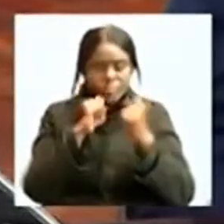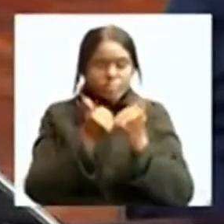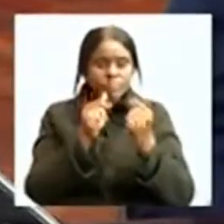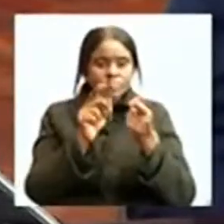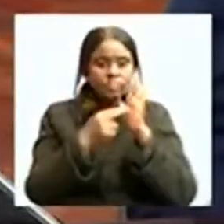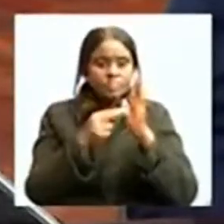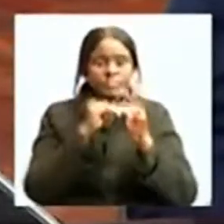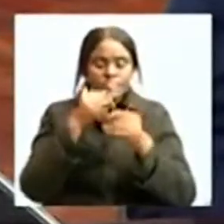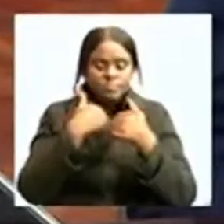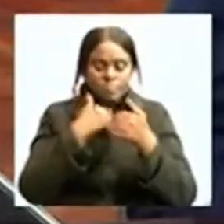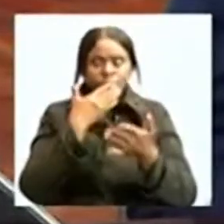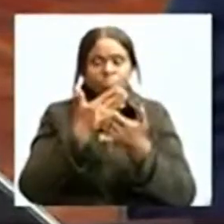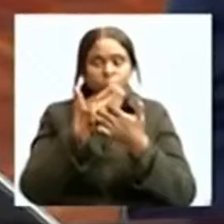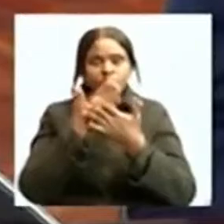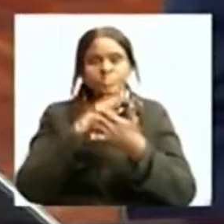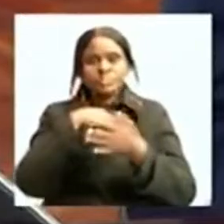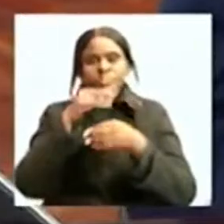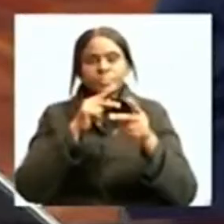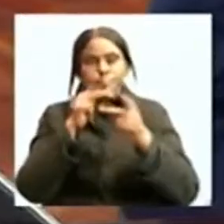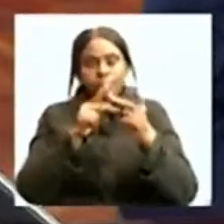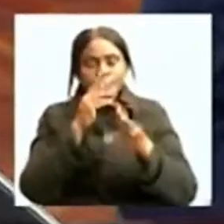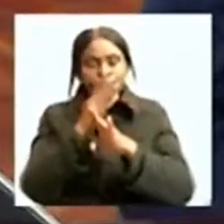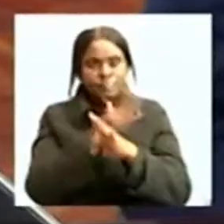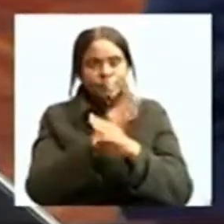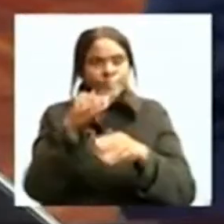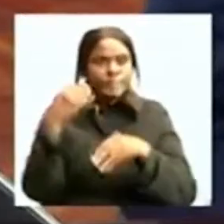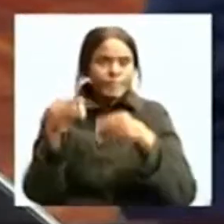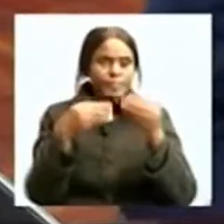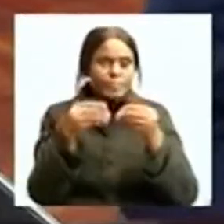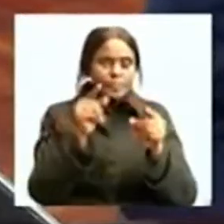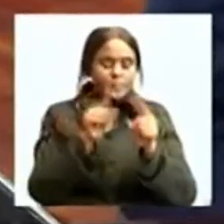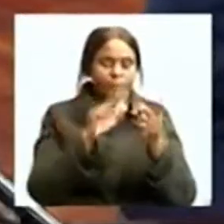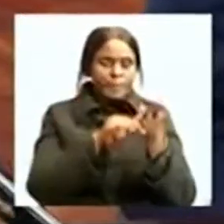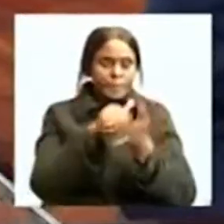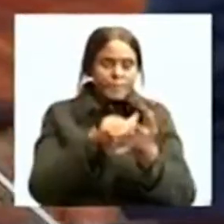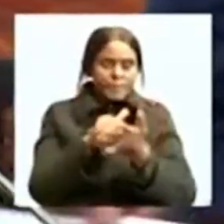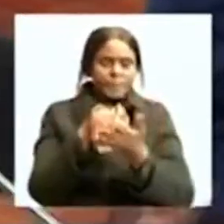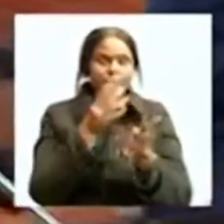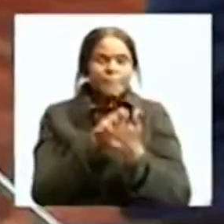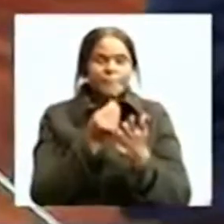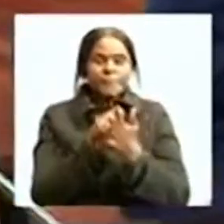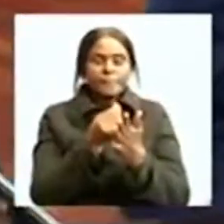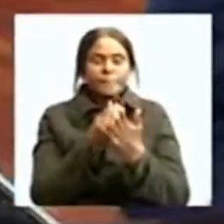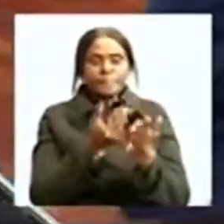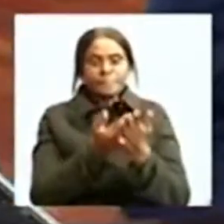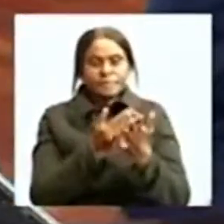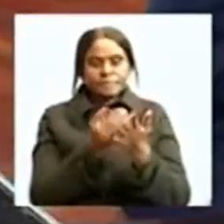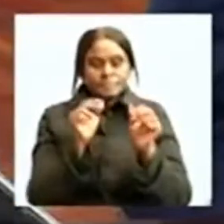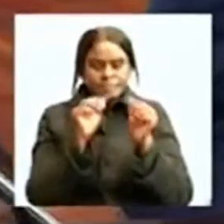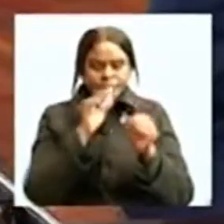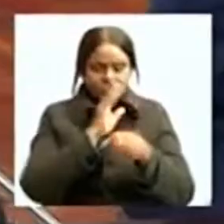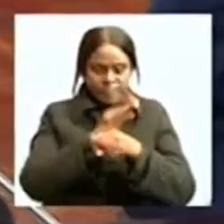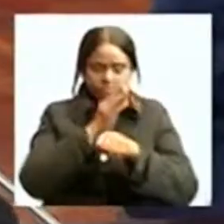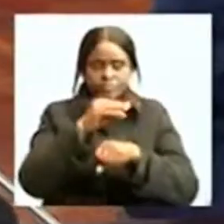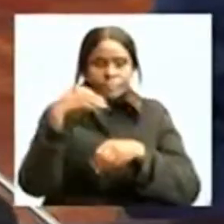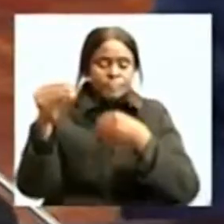reflect inadequate verification processes prior to disbursement and weak monitoring mechanism